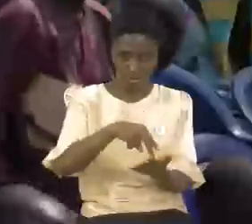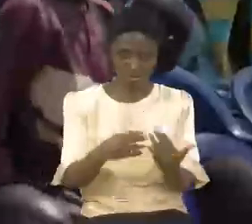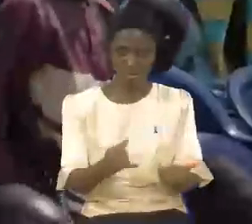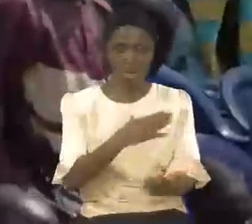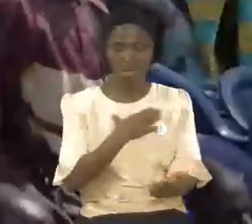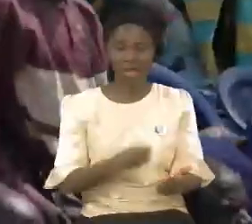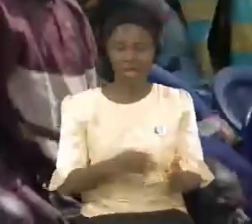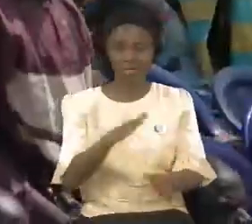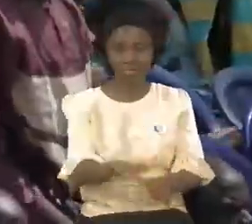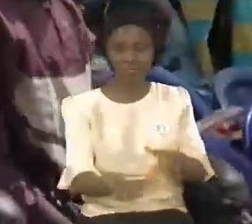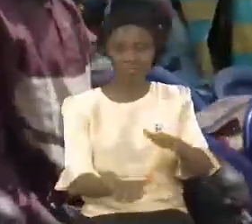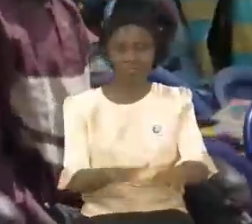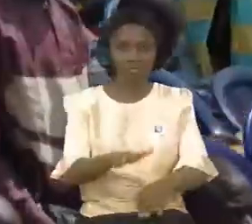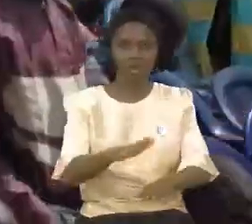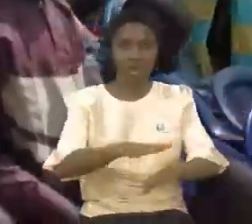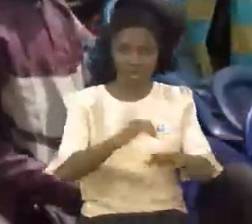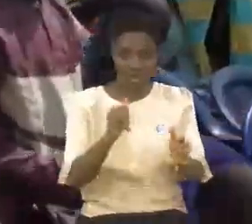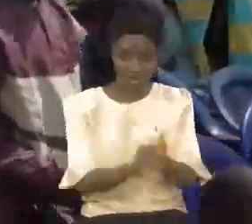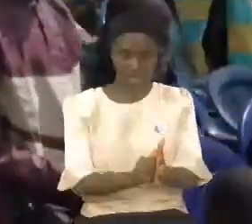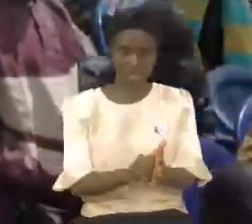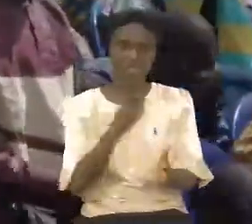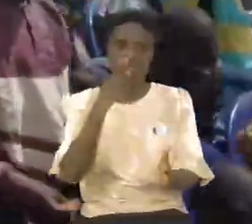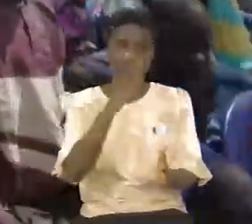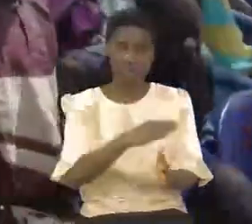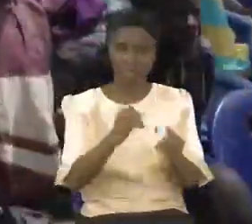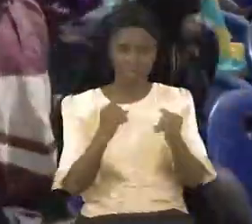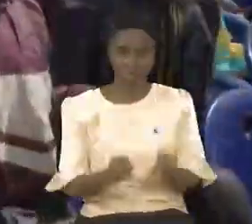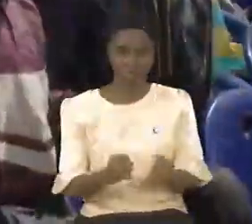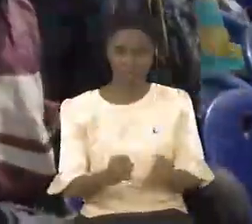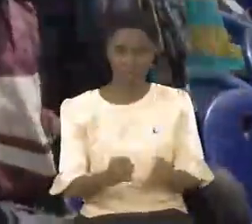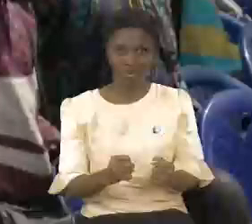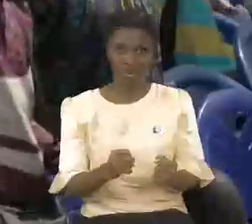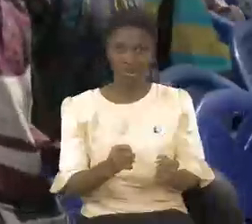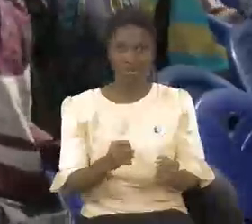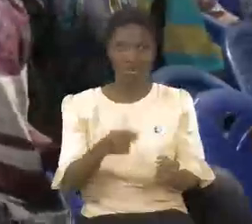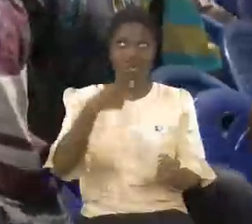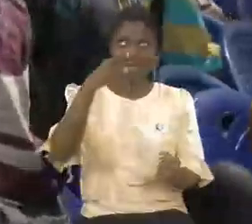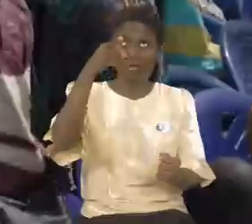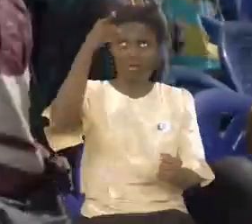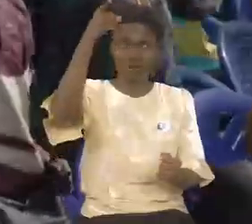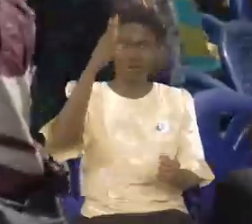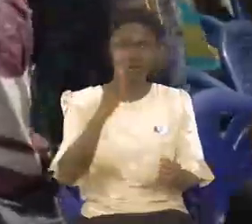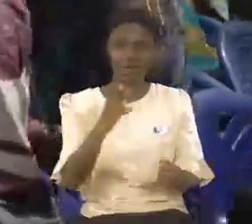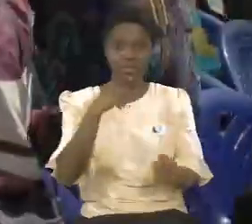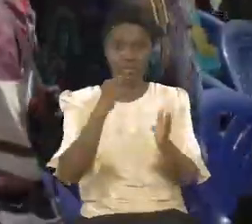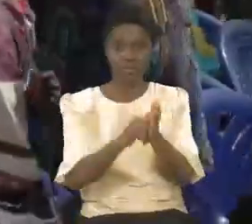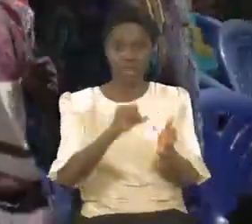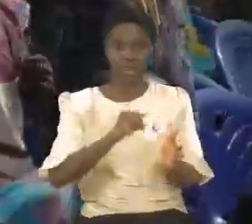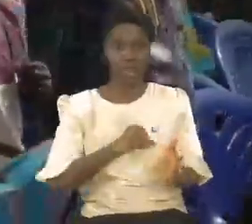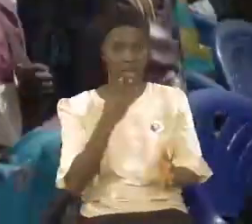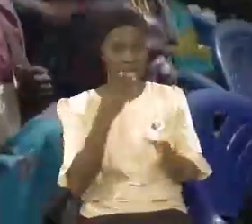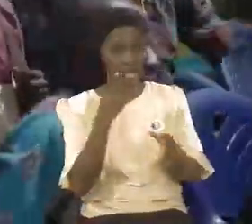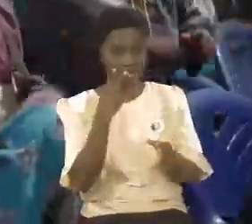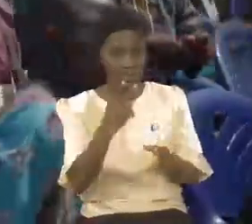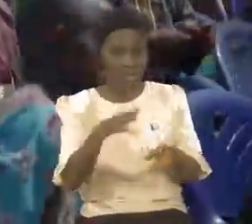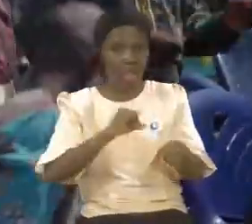now, behold, I give unto you power, and it says, over the power of the enemy, and nothing shall